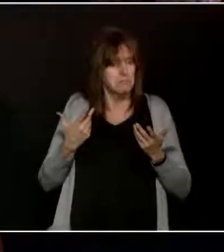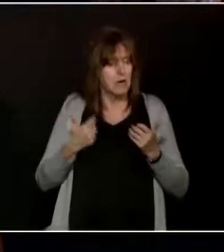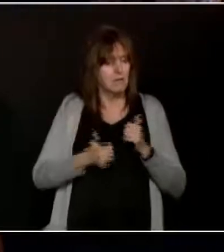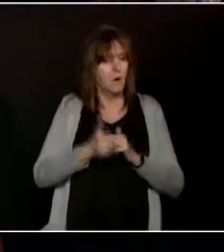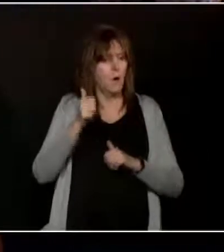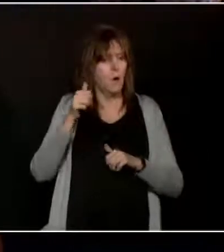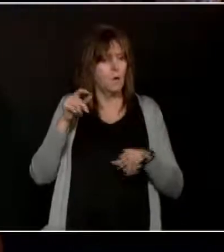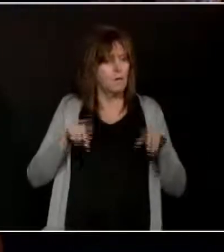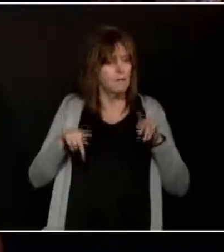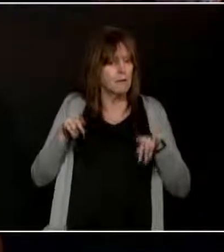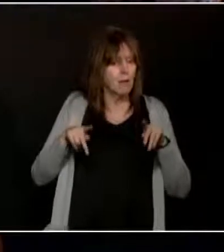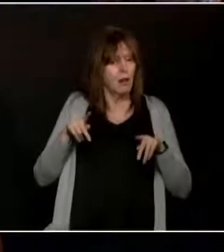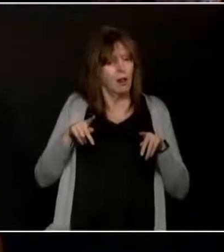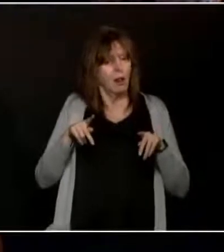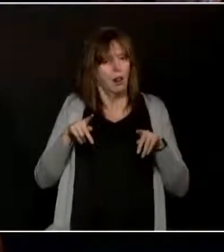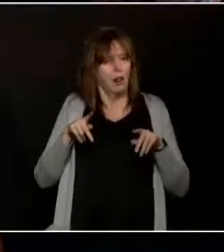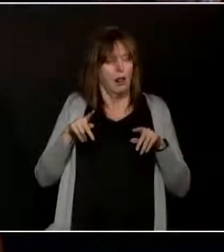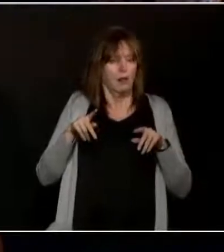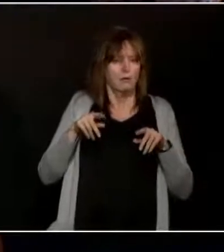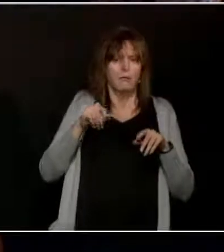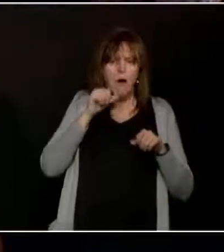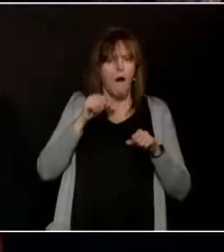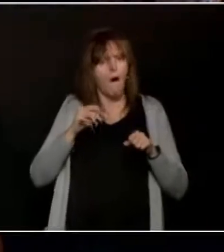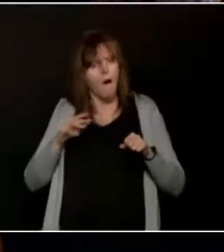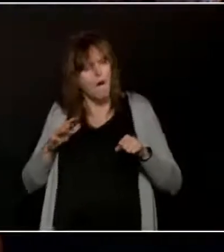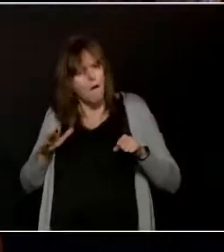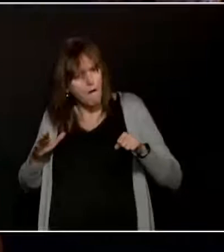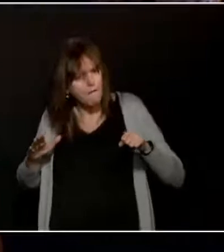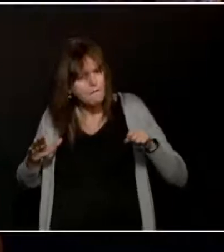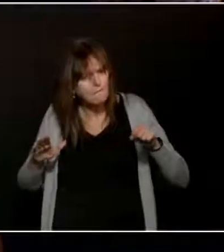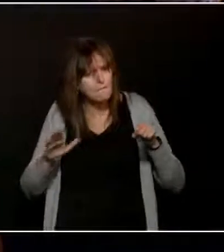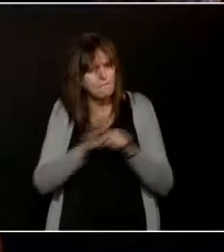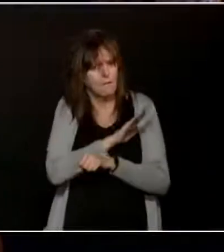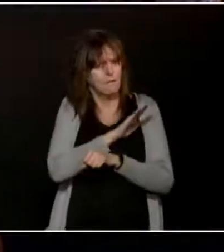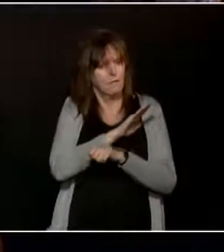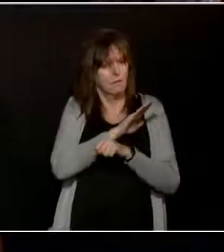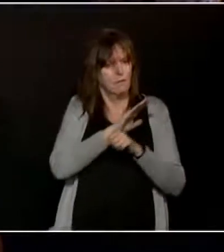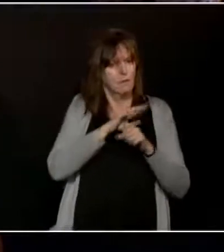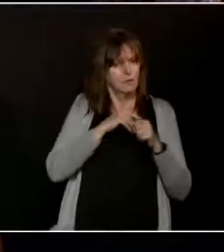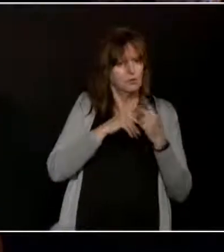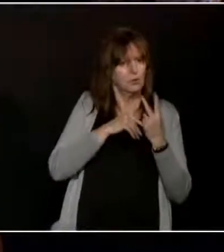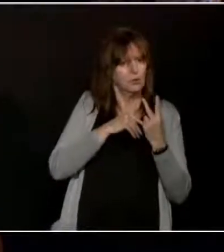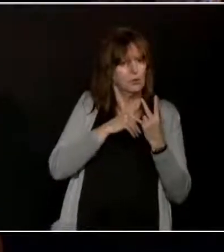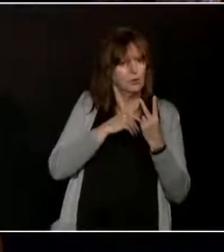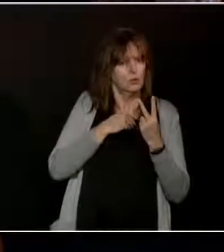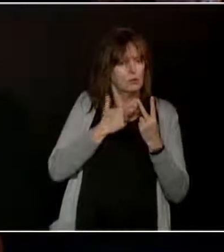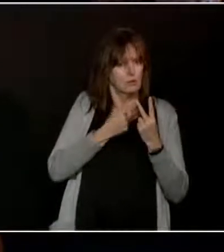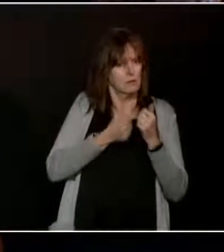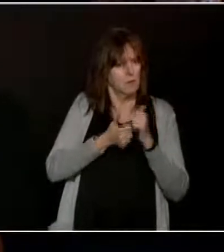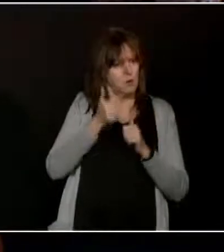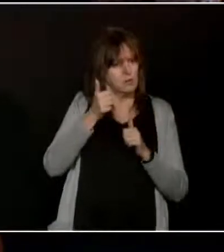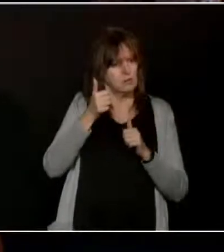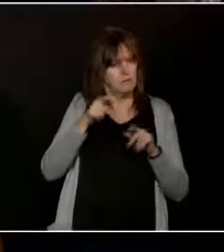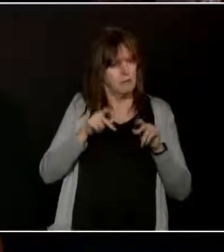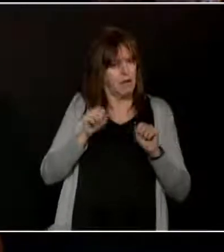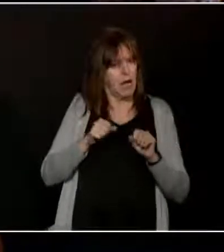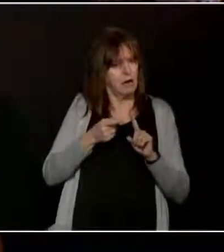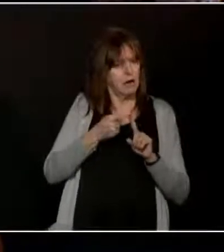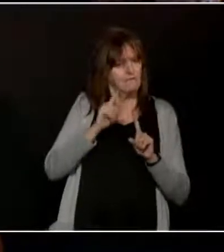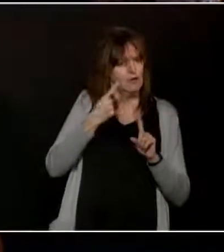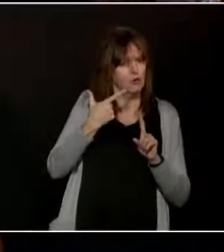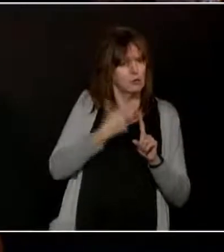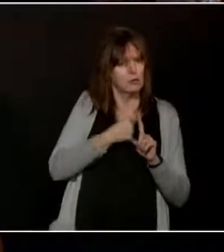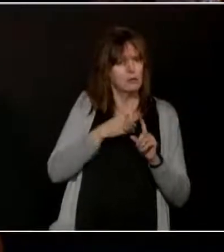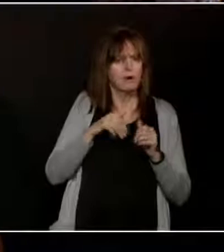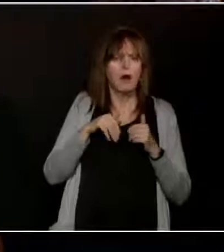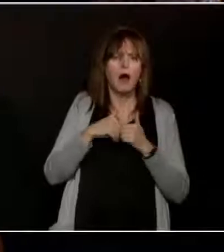not completely vaccinated in Ontario. And I'm wondering, how will that change